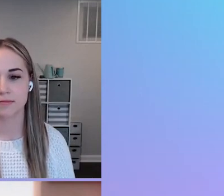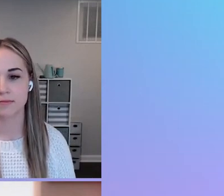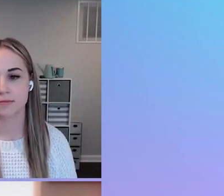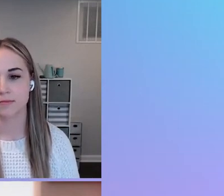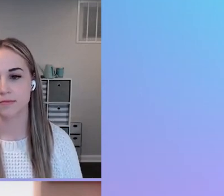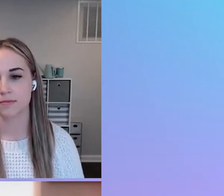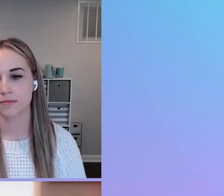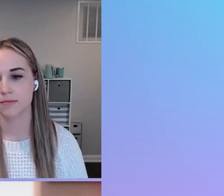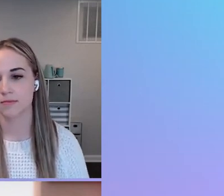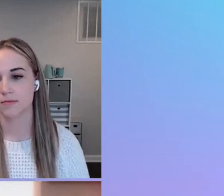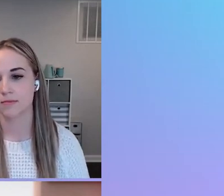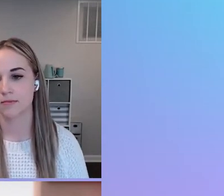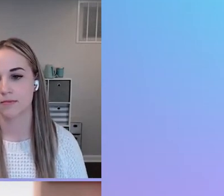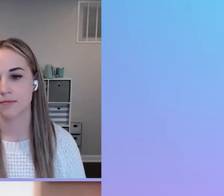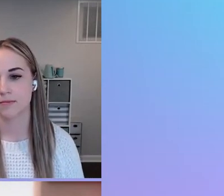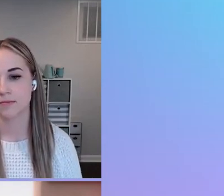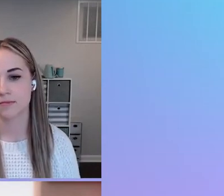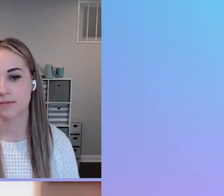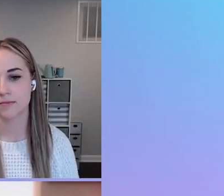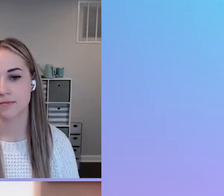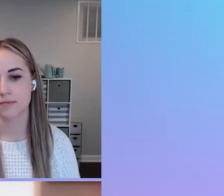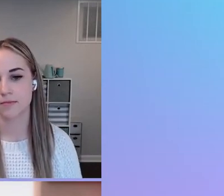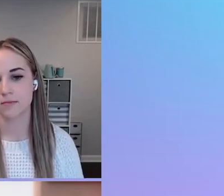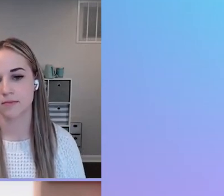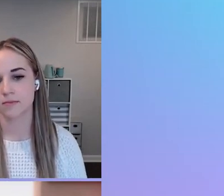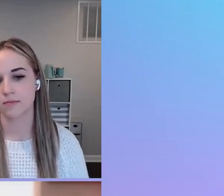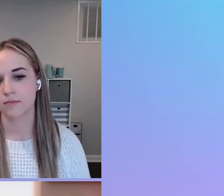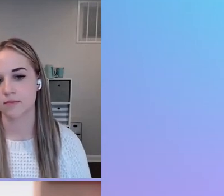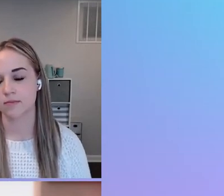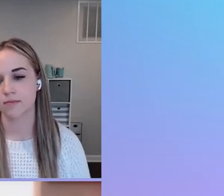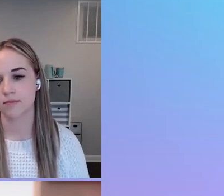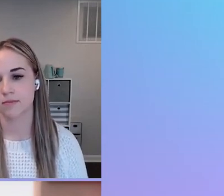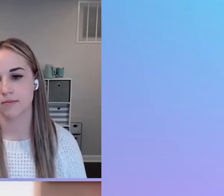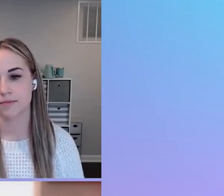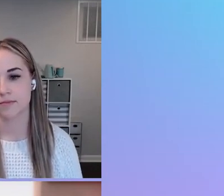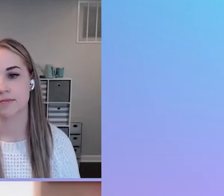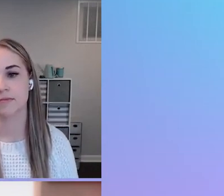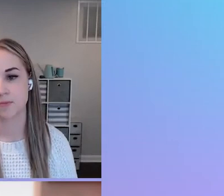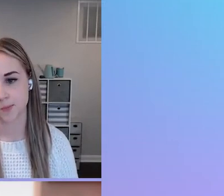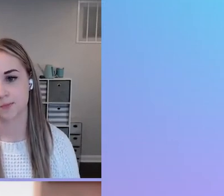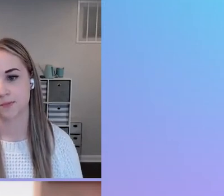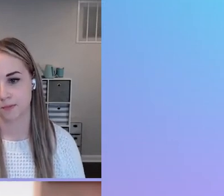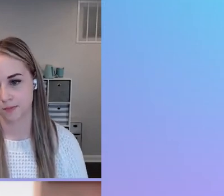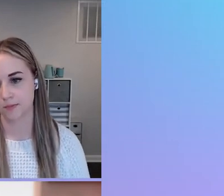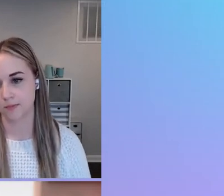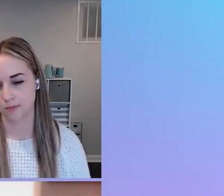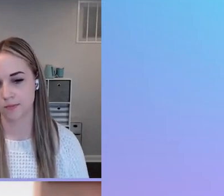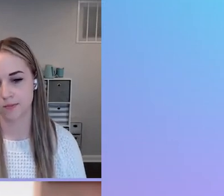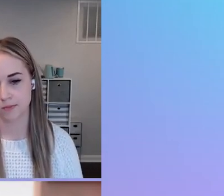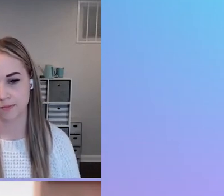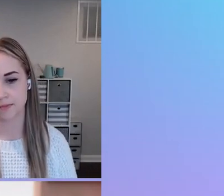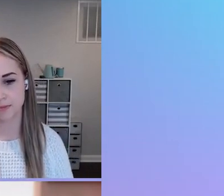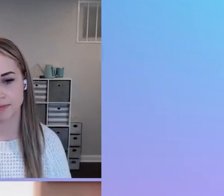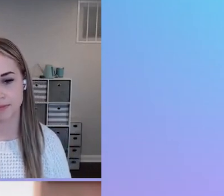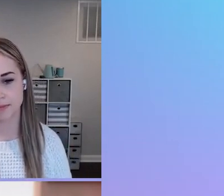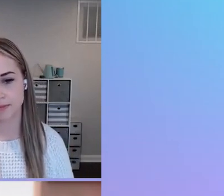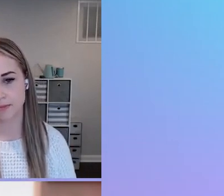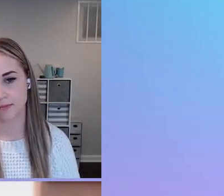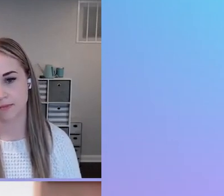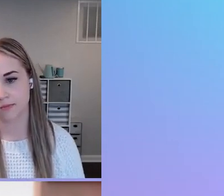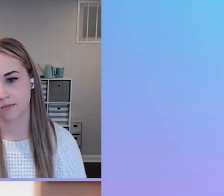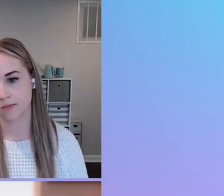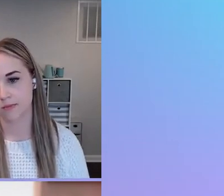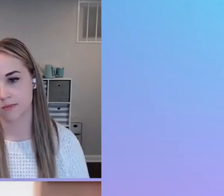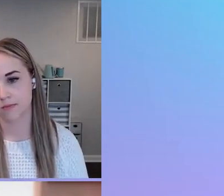dive session. So I think the more opportunities we can have them engage with a customer or a user with a